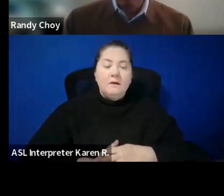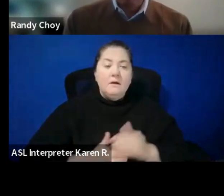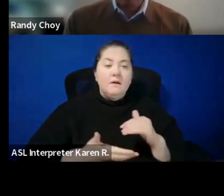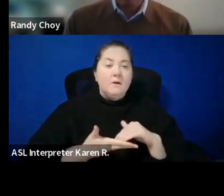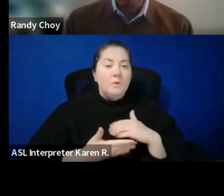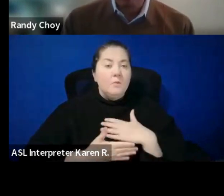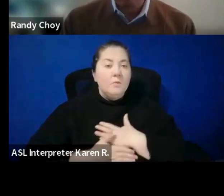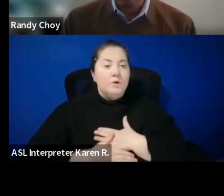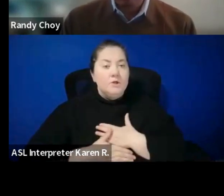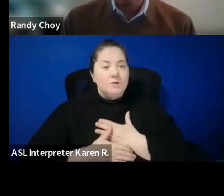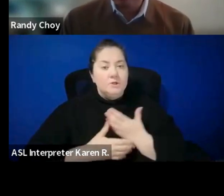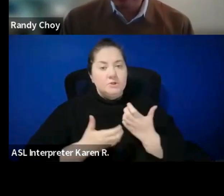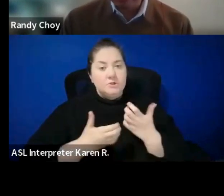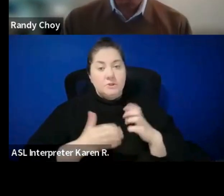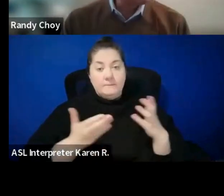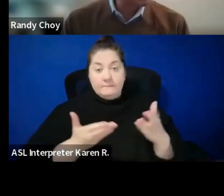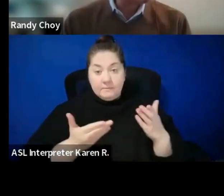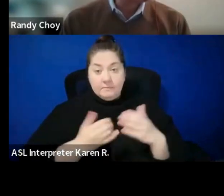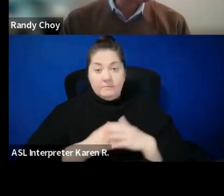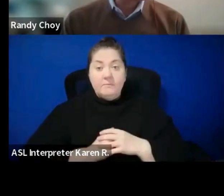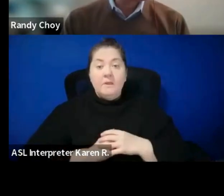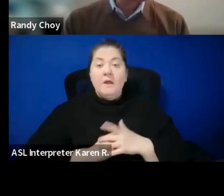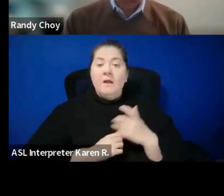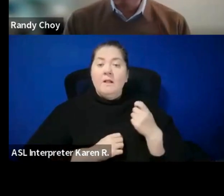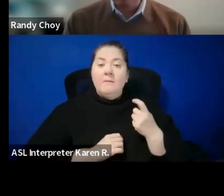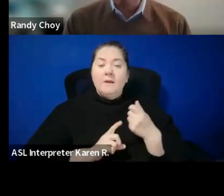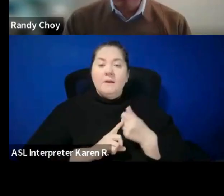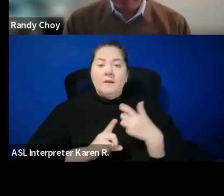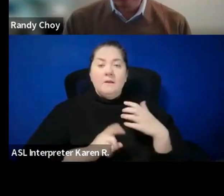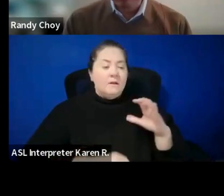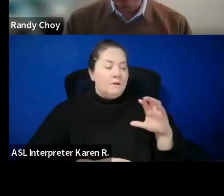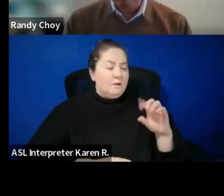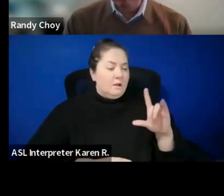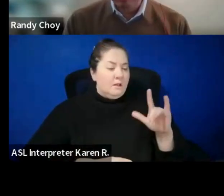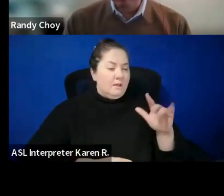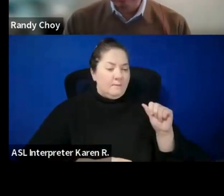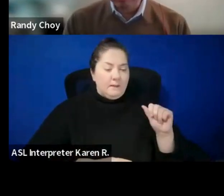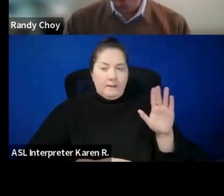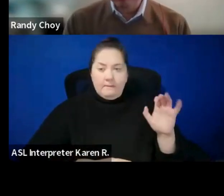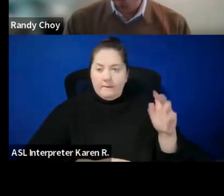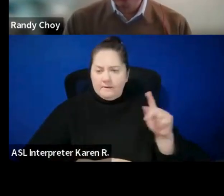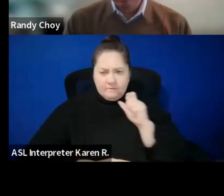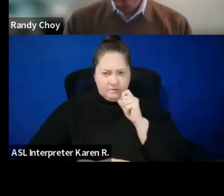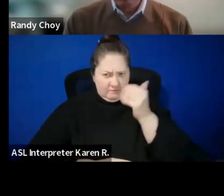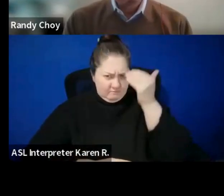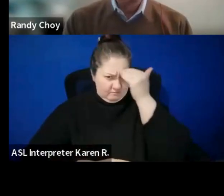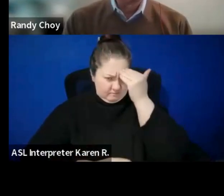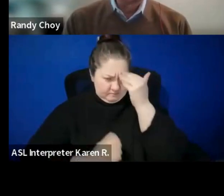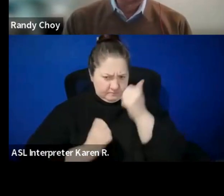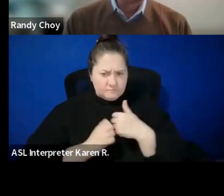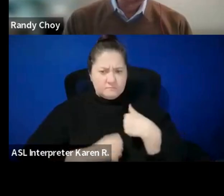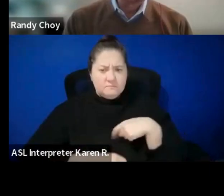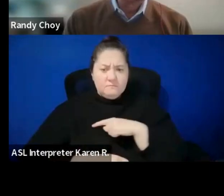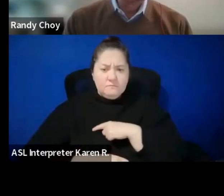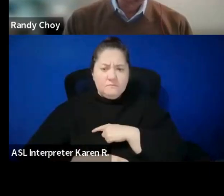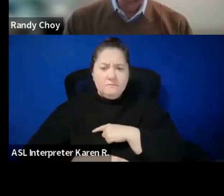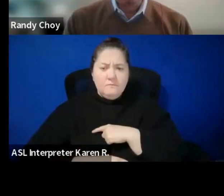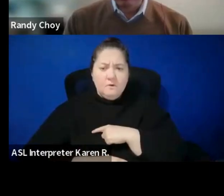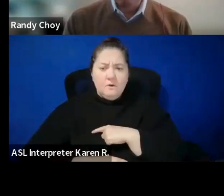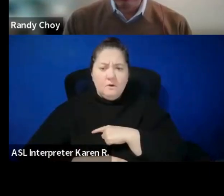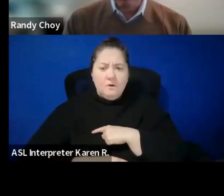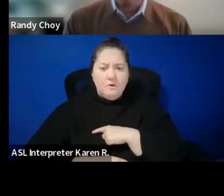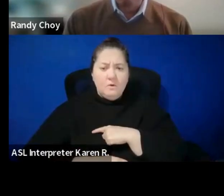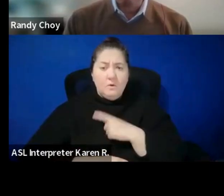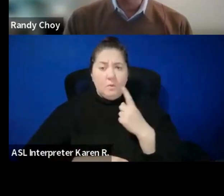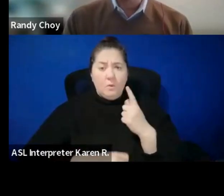appreciate the chance to be here, and just a little bit about Columbia Bank. If you're not familiar with, we are one